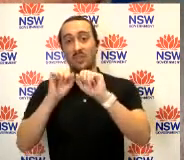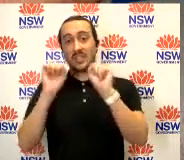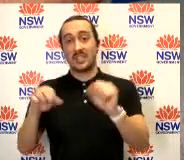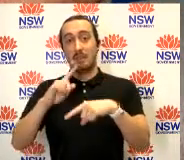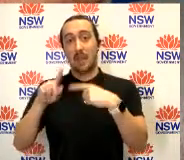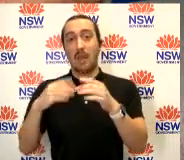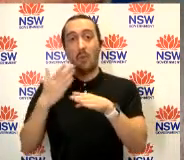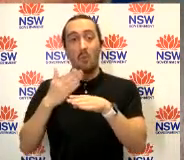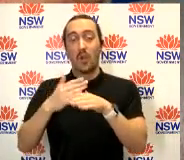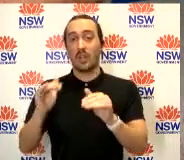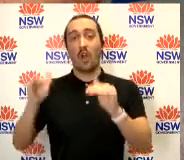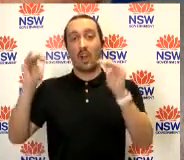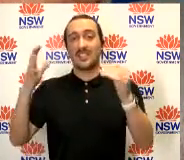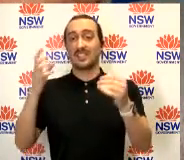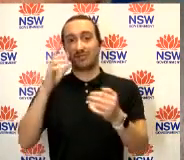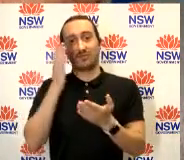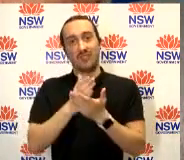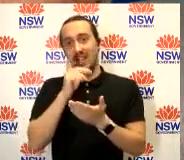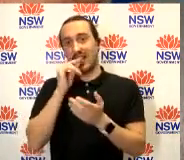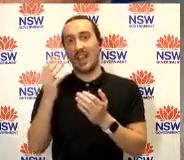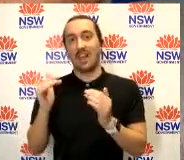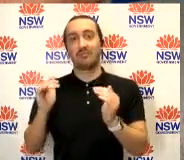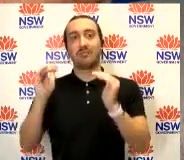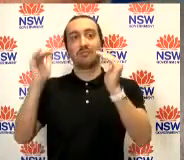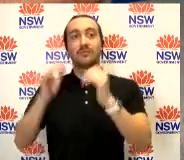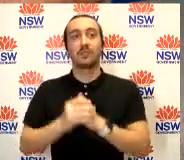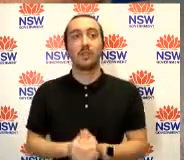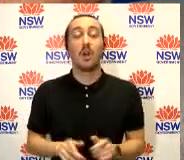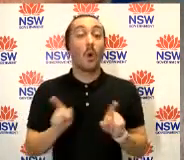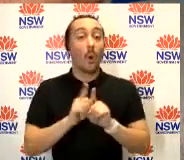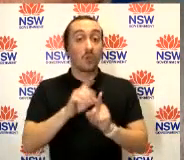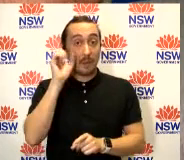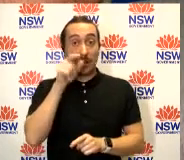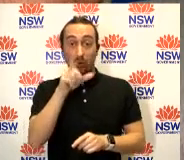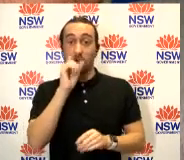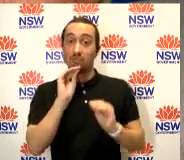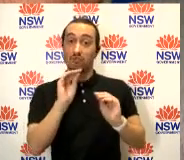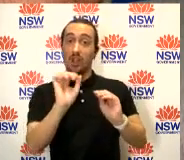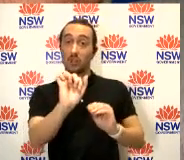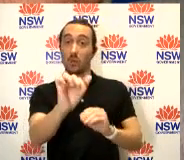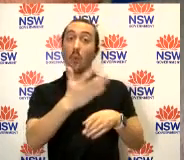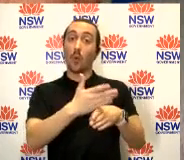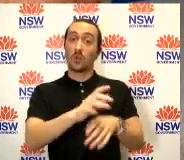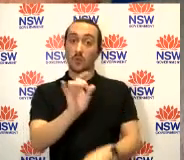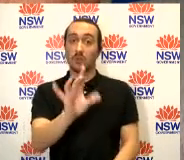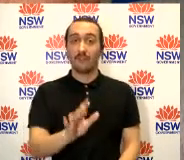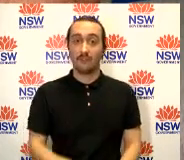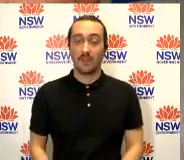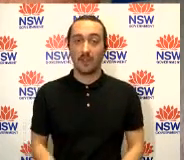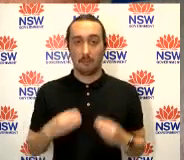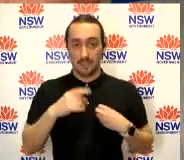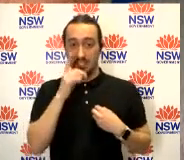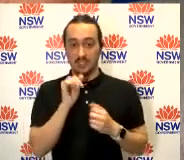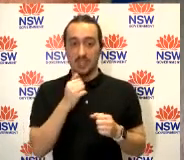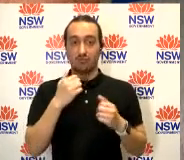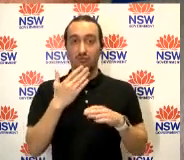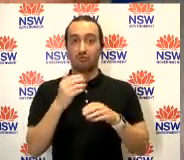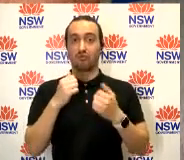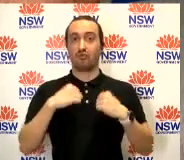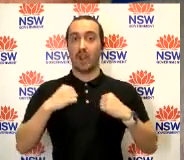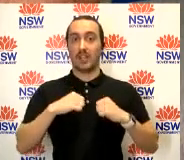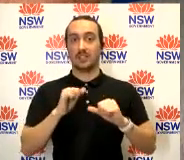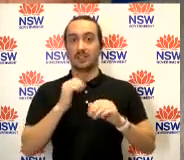the other thing, you can train your own workers. You don't have to send them to an external course to do training. So if you've got people who are experienced